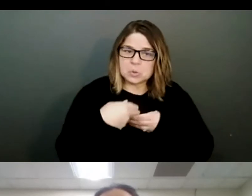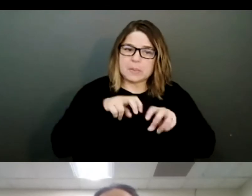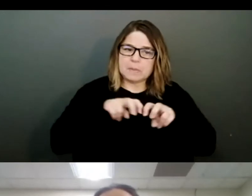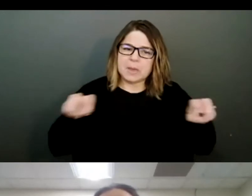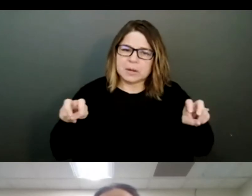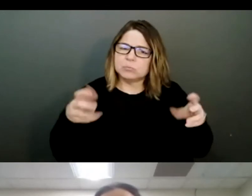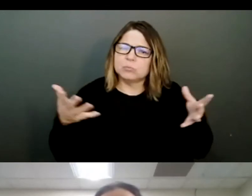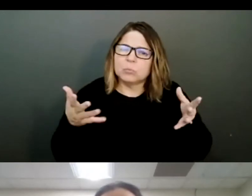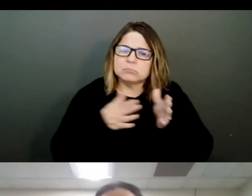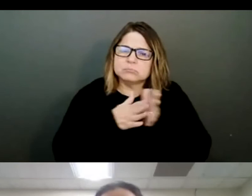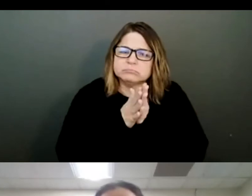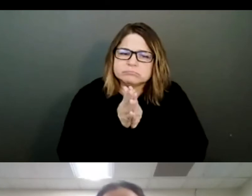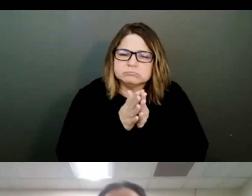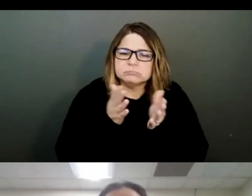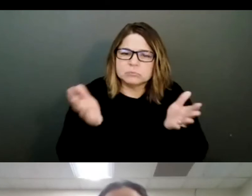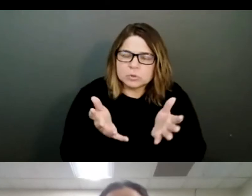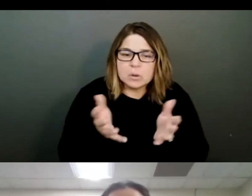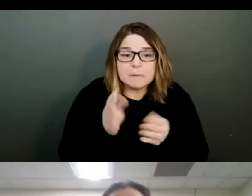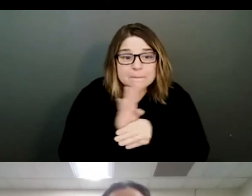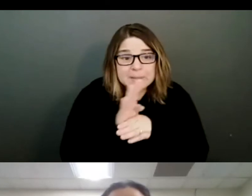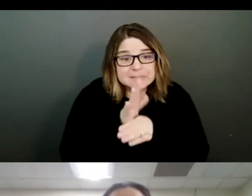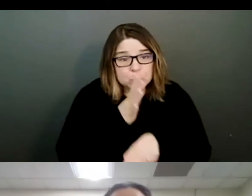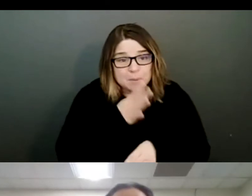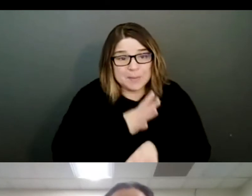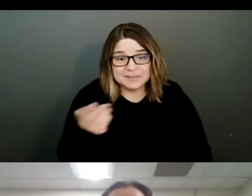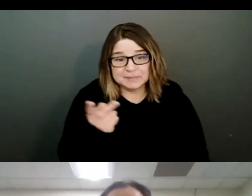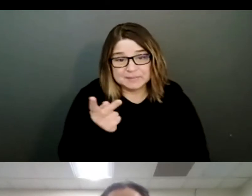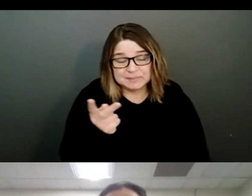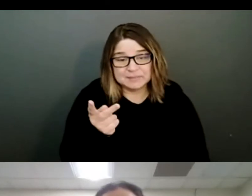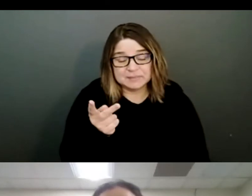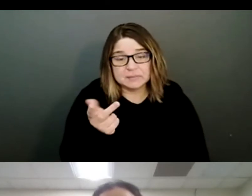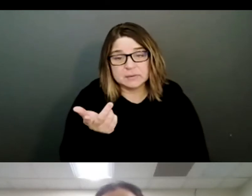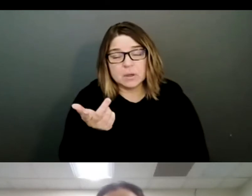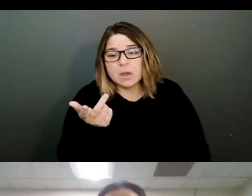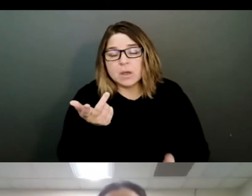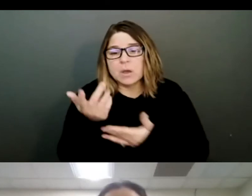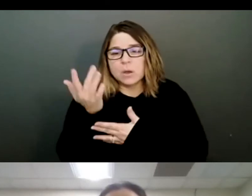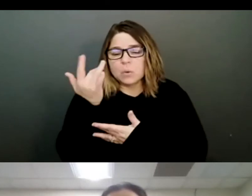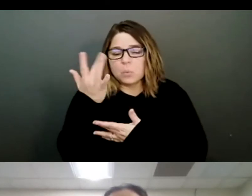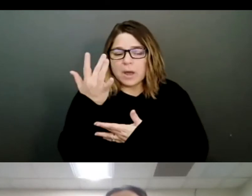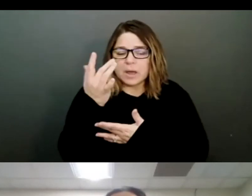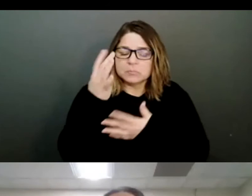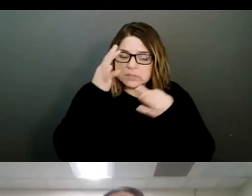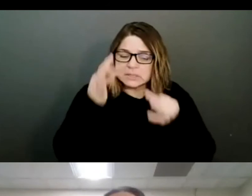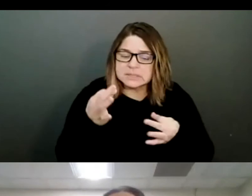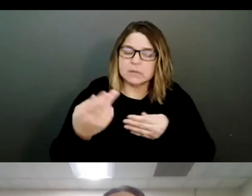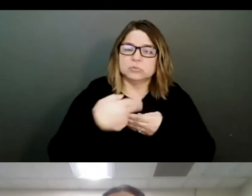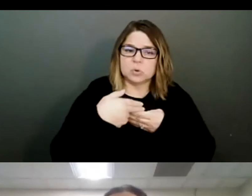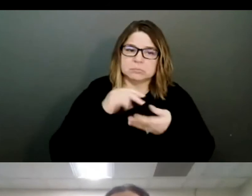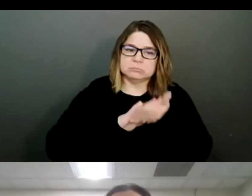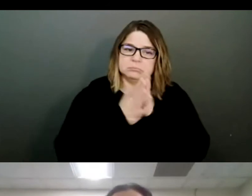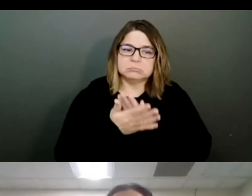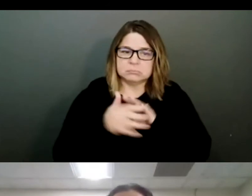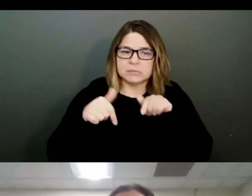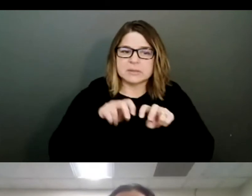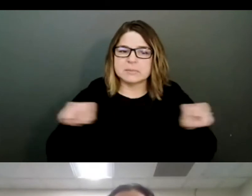both are very busy women. And so what inspired you to be part of this panel, and why do you feel that